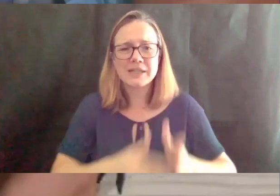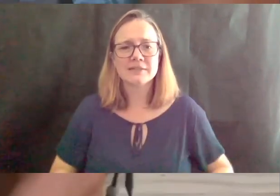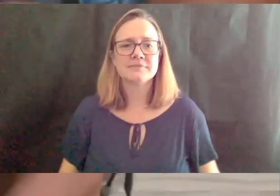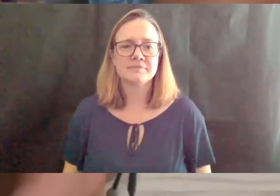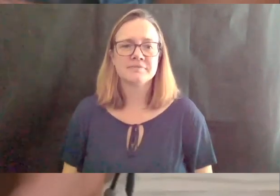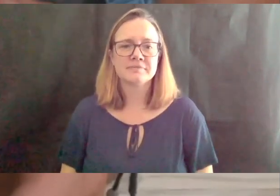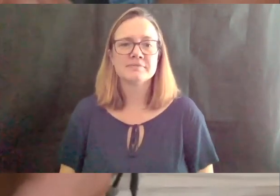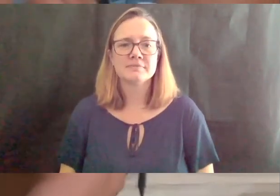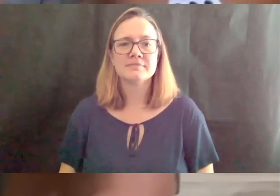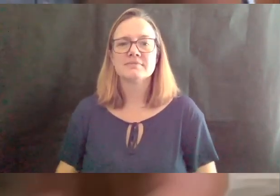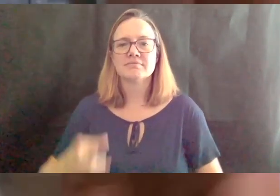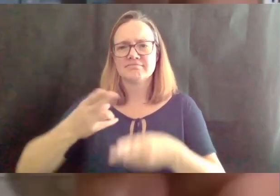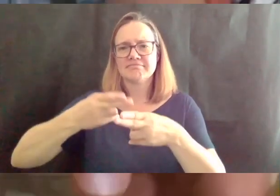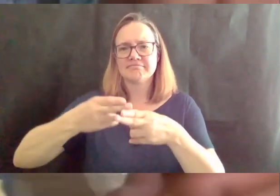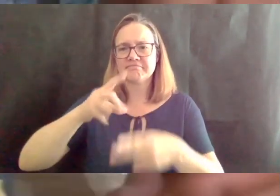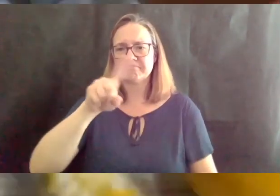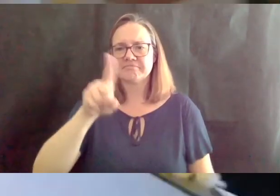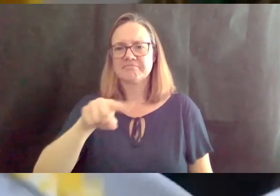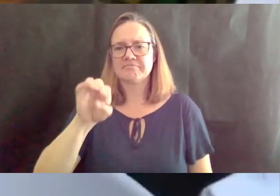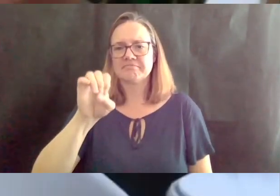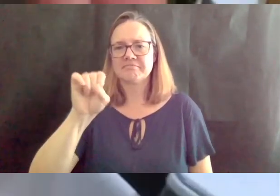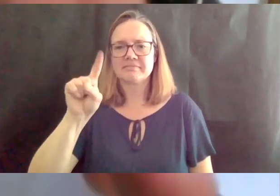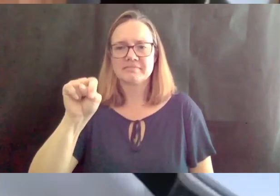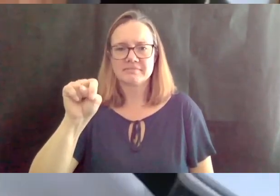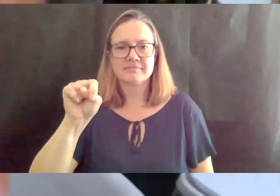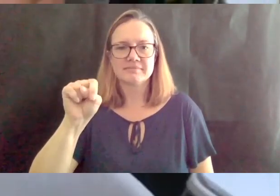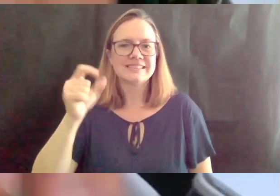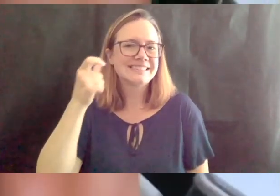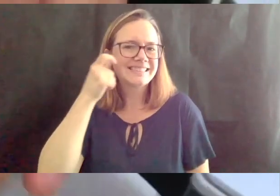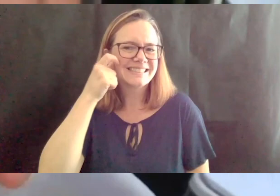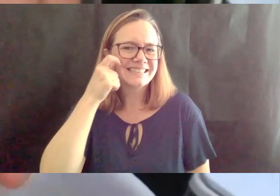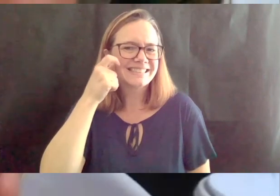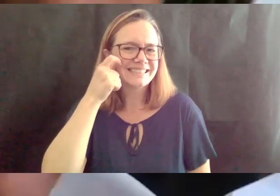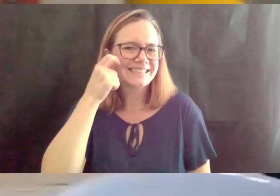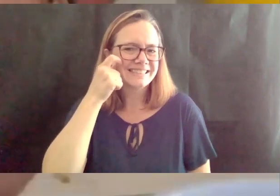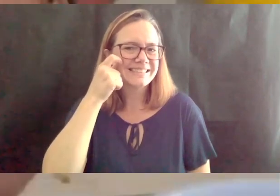The lemon zest, get that under the knife and into the bowl.